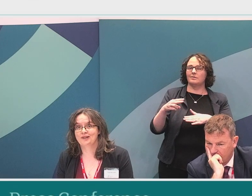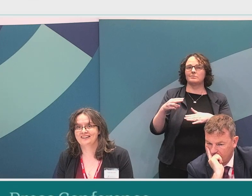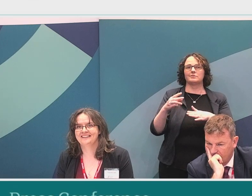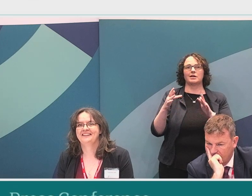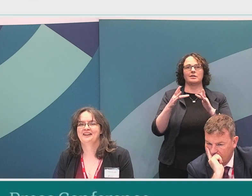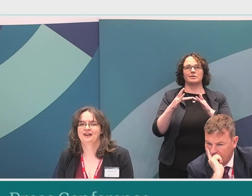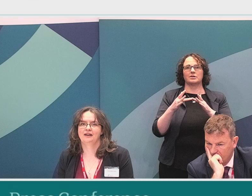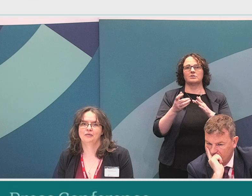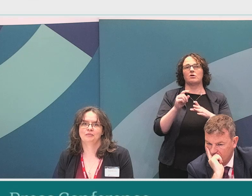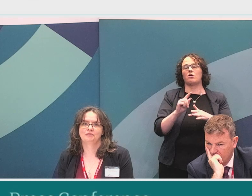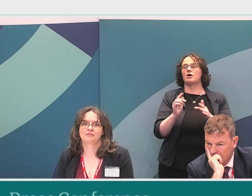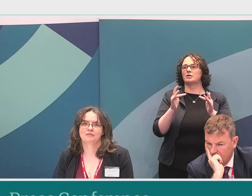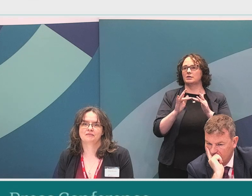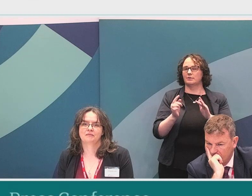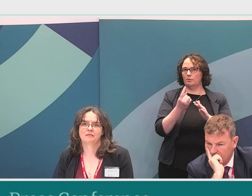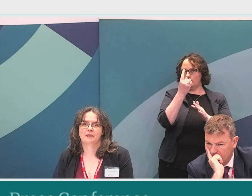only,